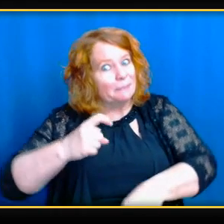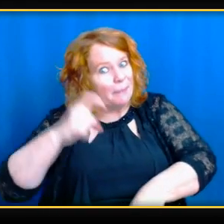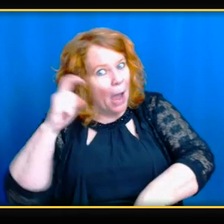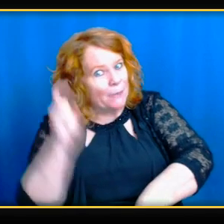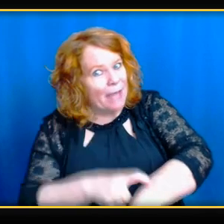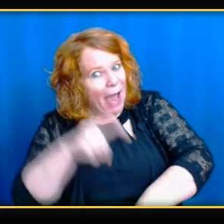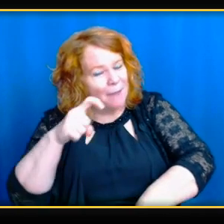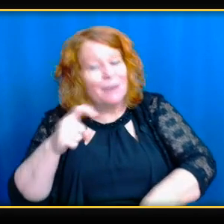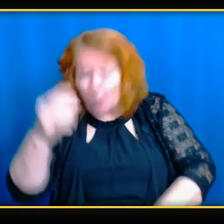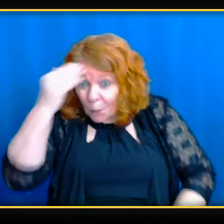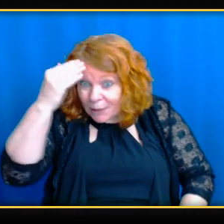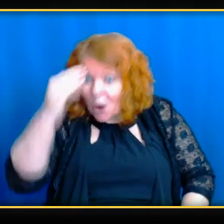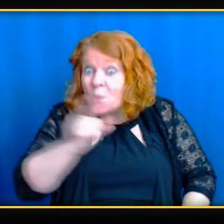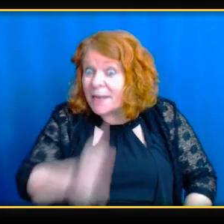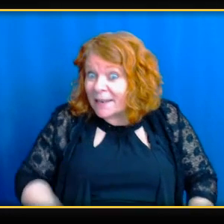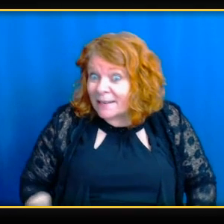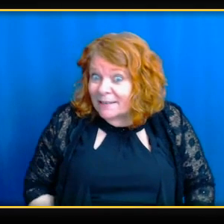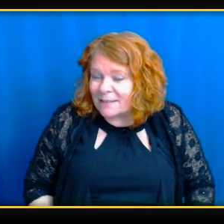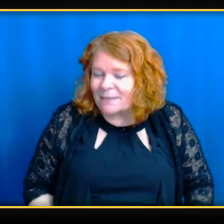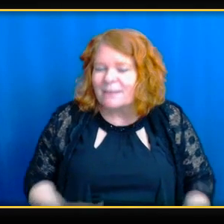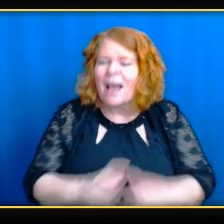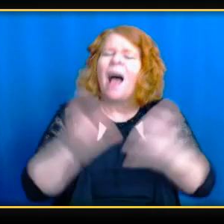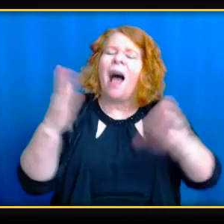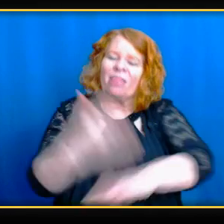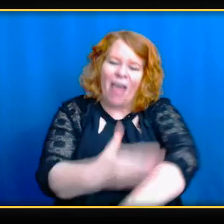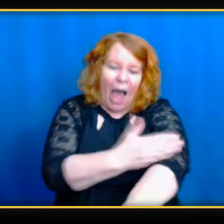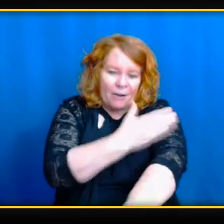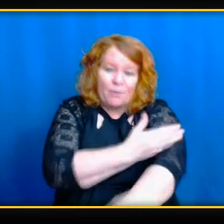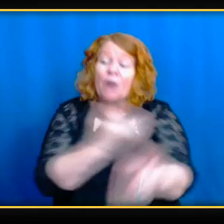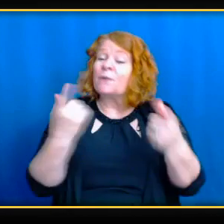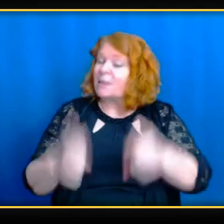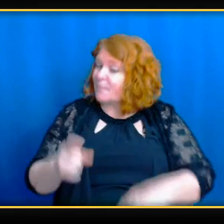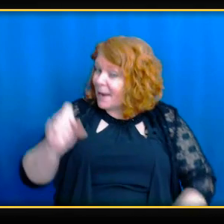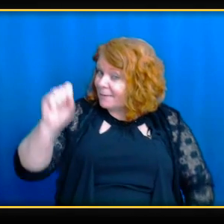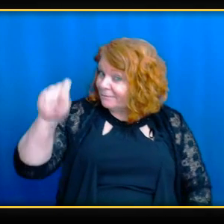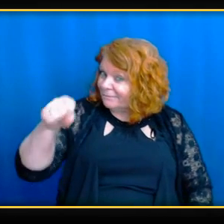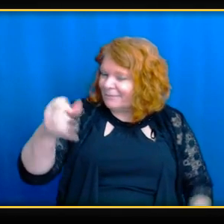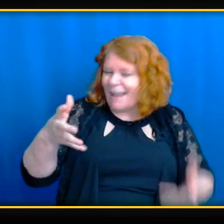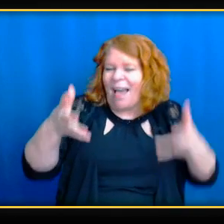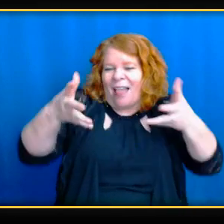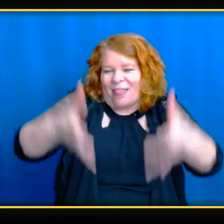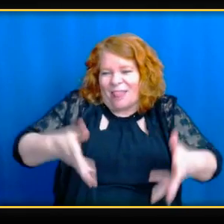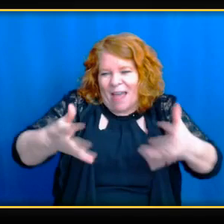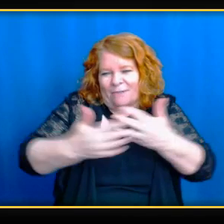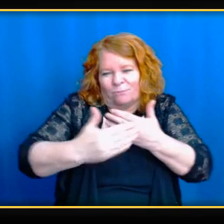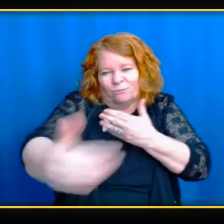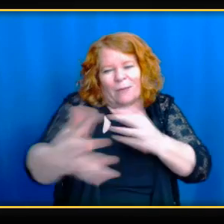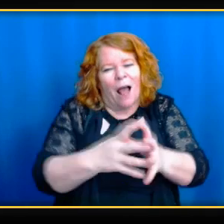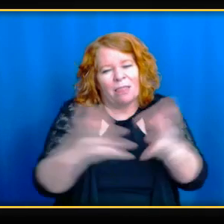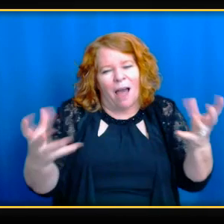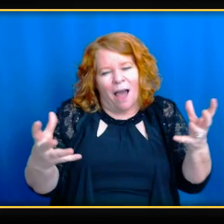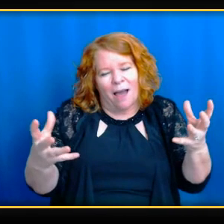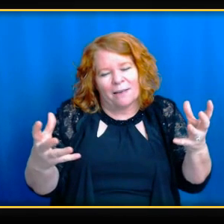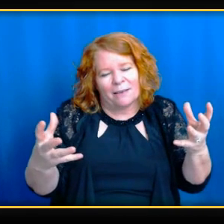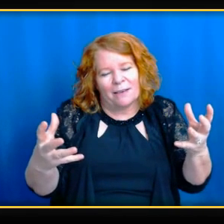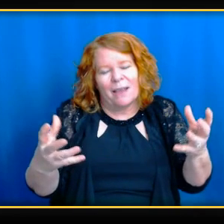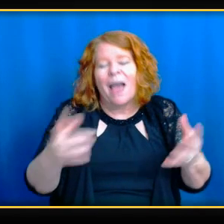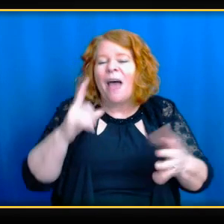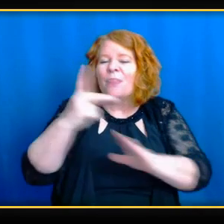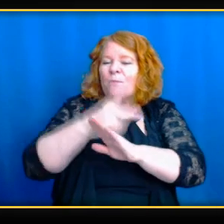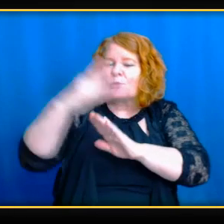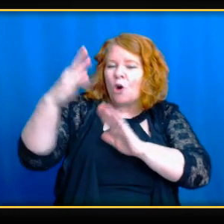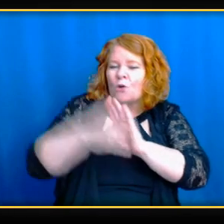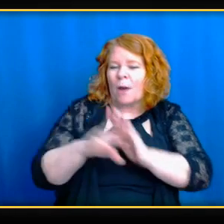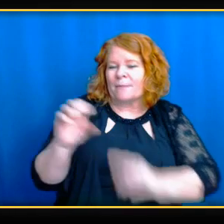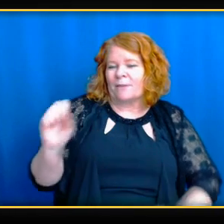is. A lot of progress has been made. There's more still to be made, and the programs of the Starkloff Disability Institute are